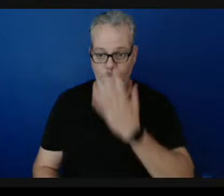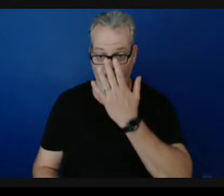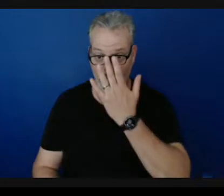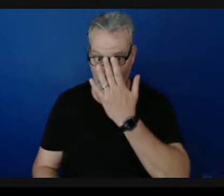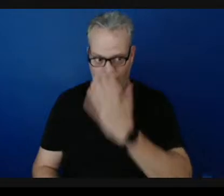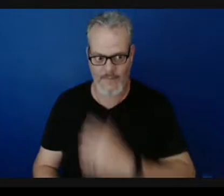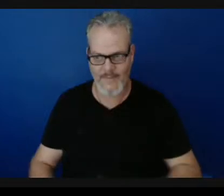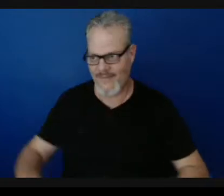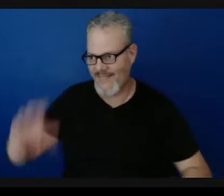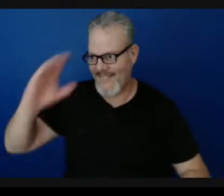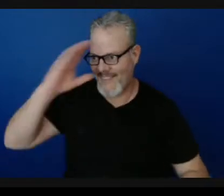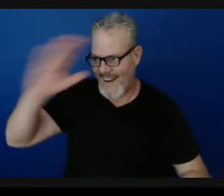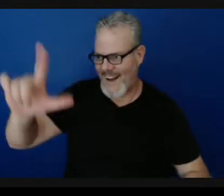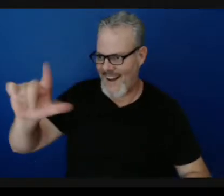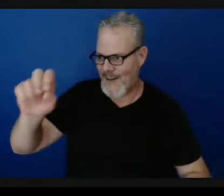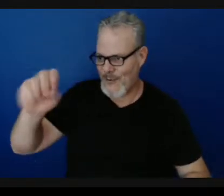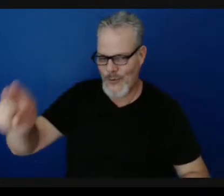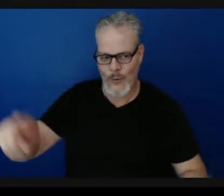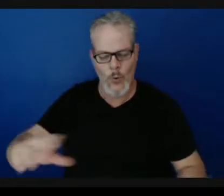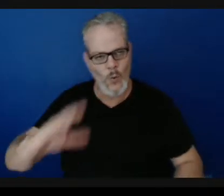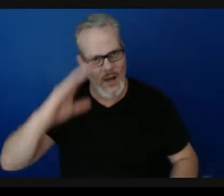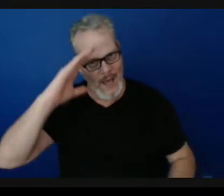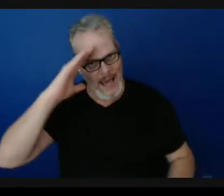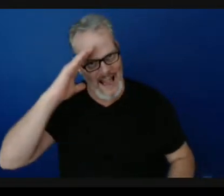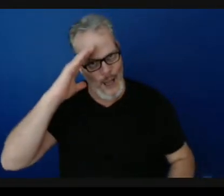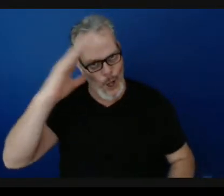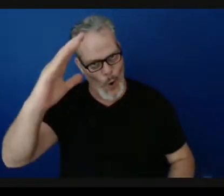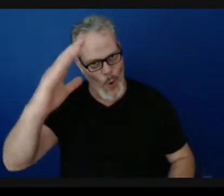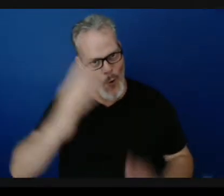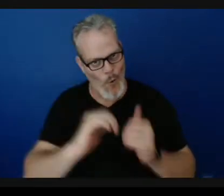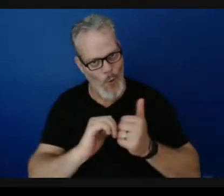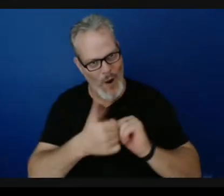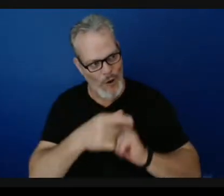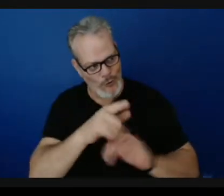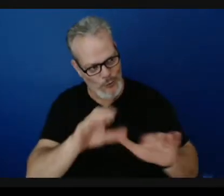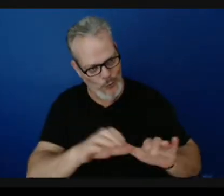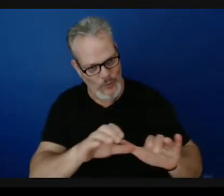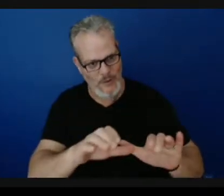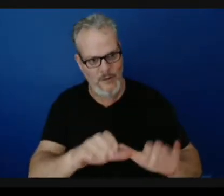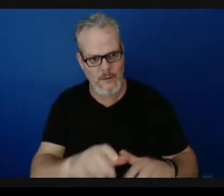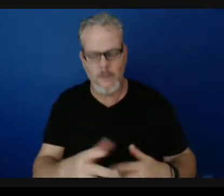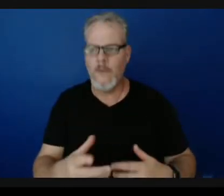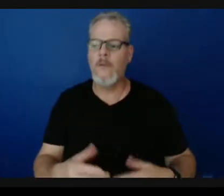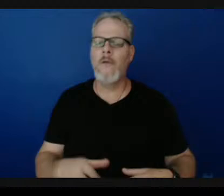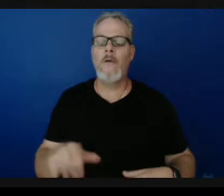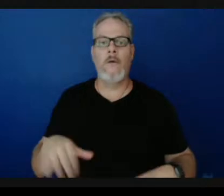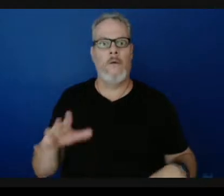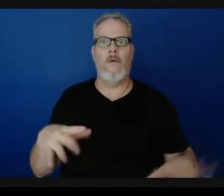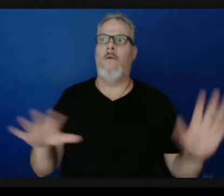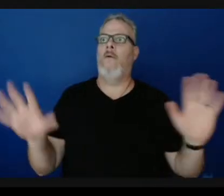Hey, Lou. Hello. Welcome. How you doing? I'm good. I'm just still trying to absorb all that.